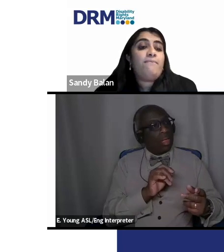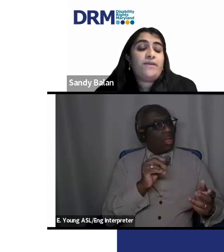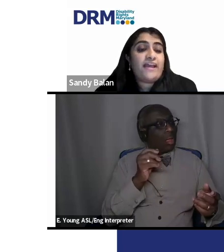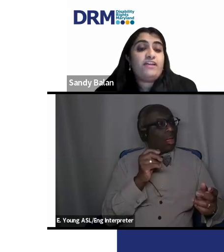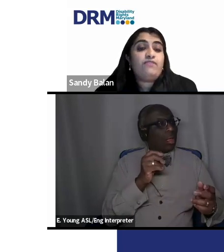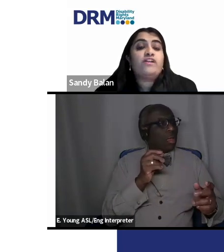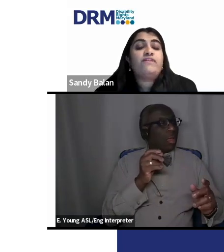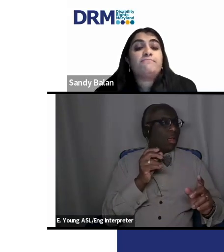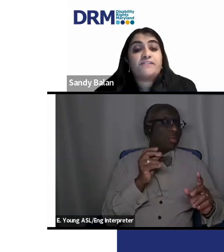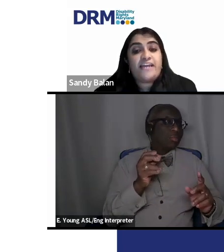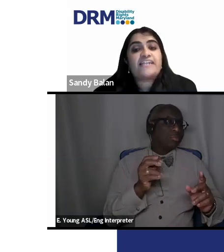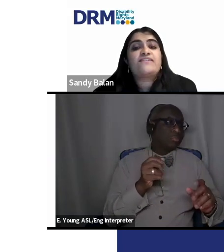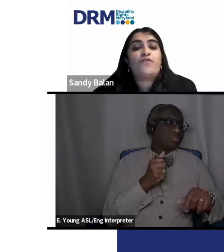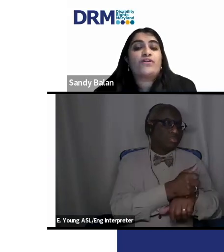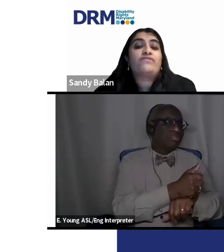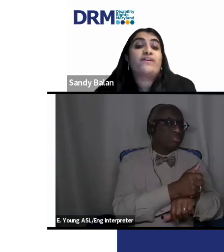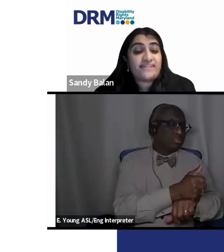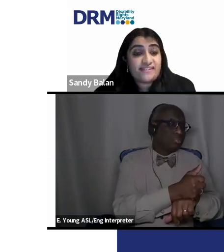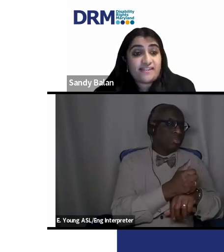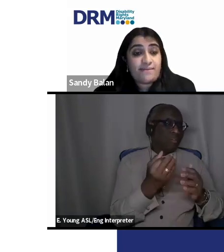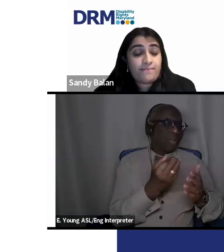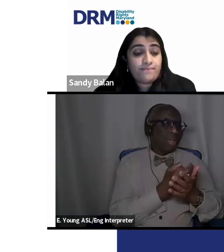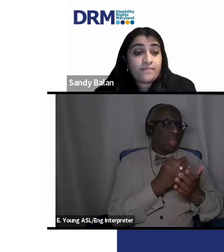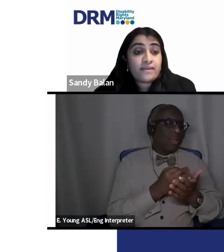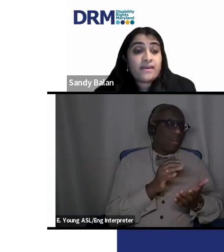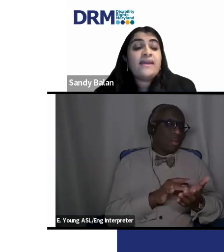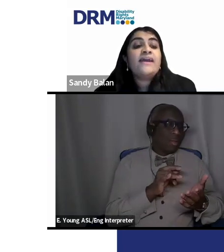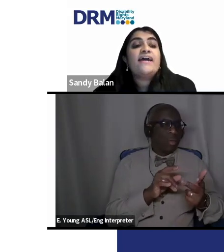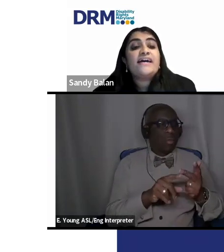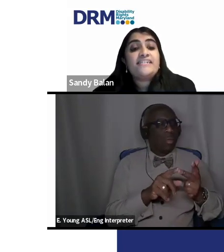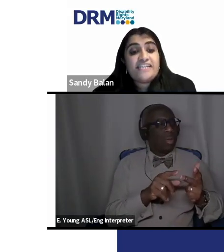And it cannot be anyone who has a protective order against them.